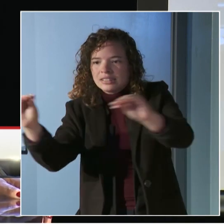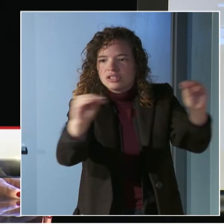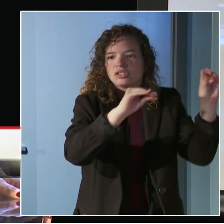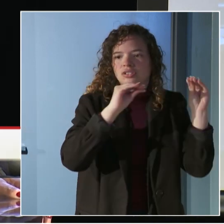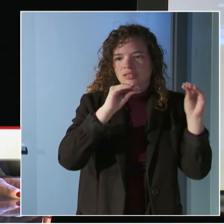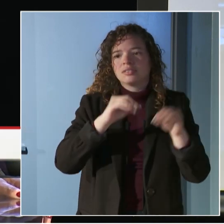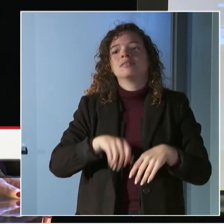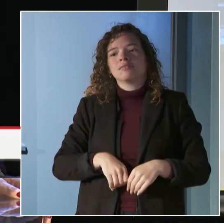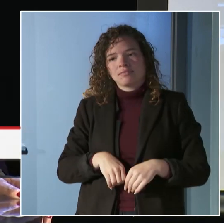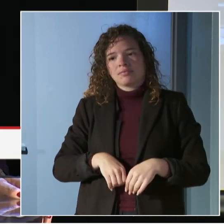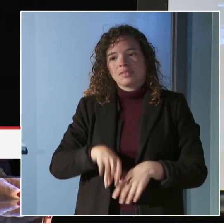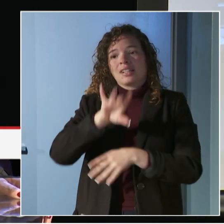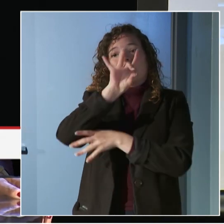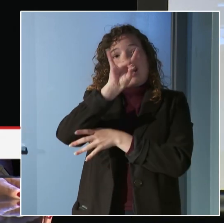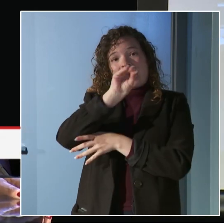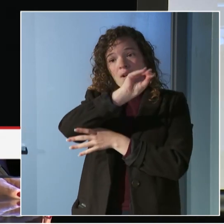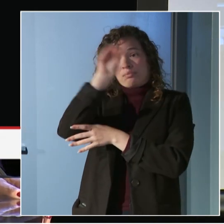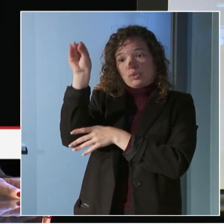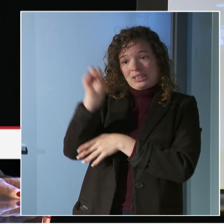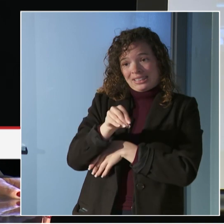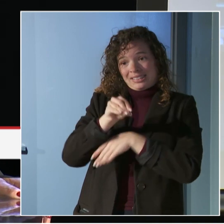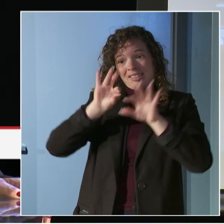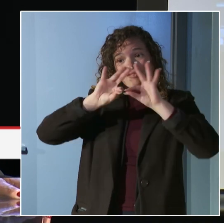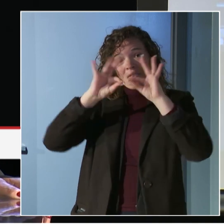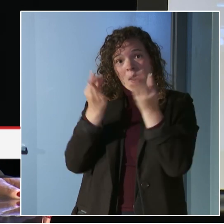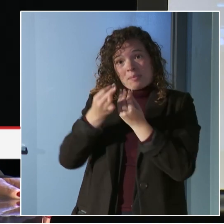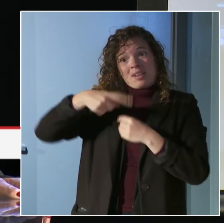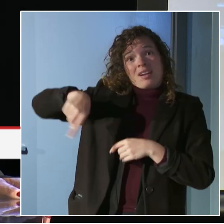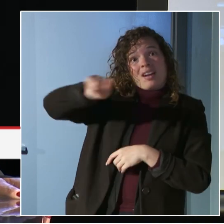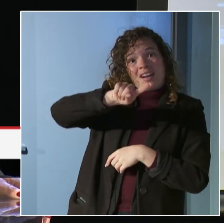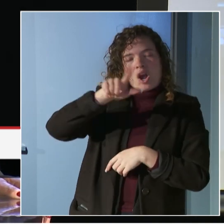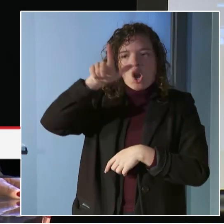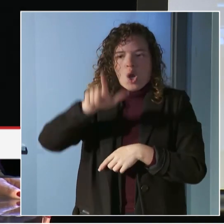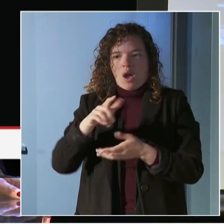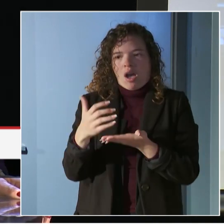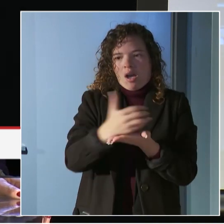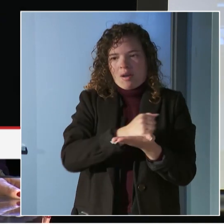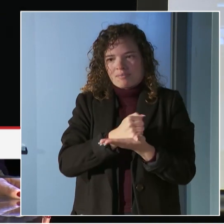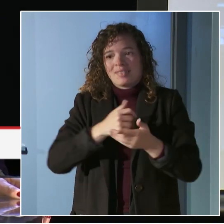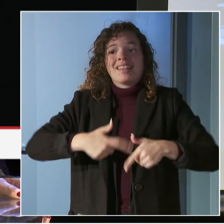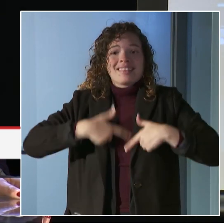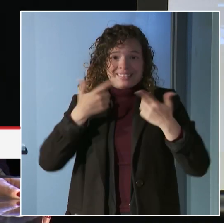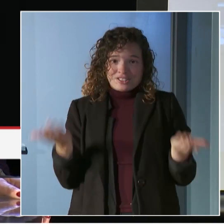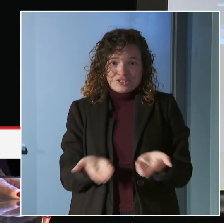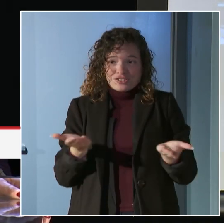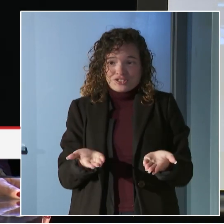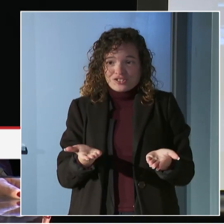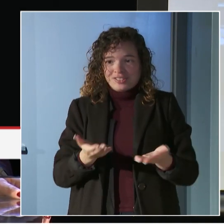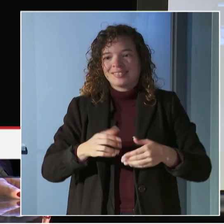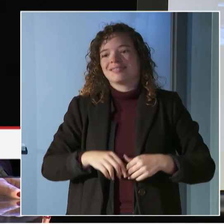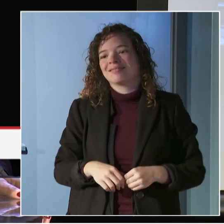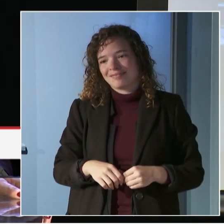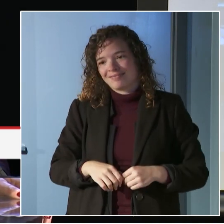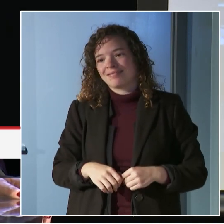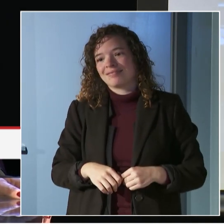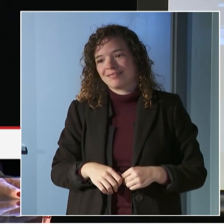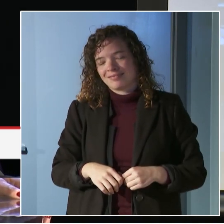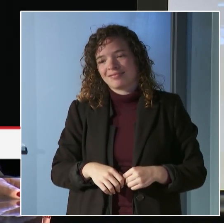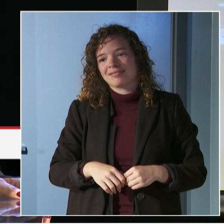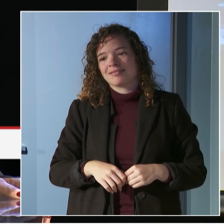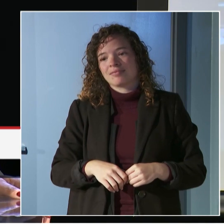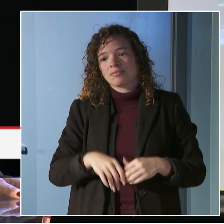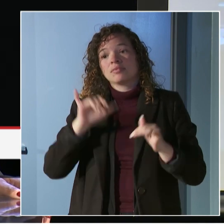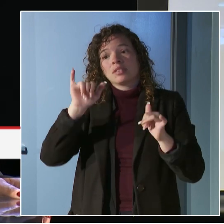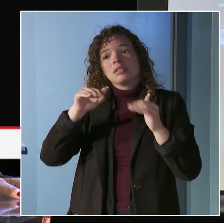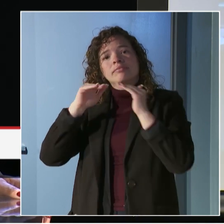experiencing low income. When you are building communities of deep belonging and equitable access,